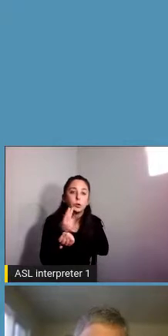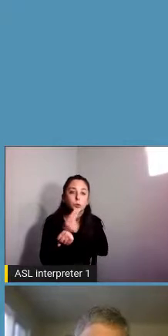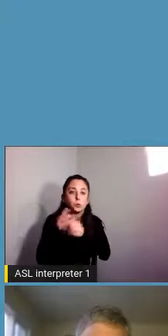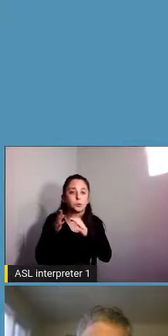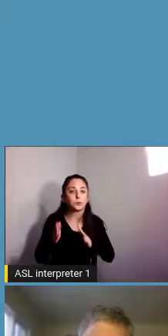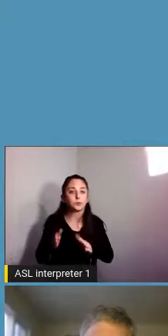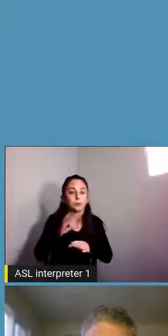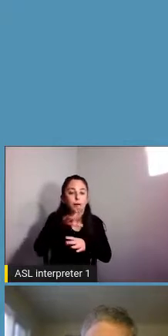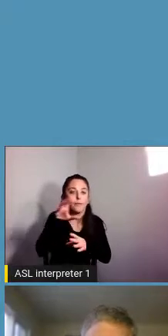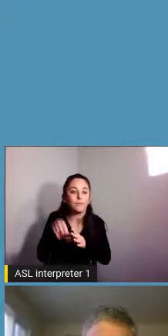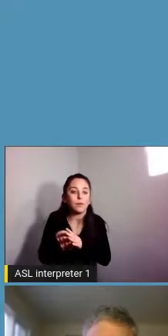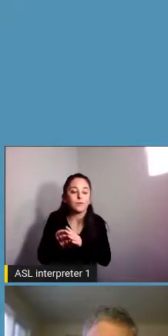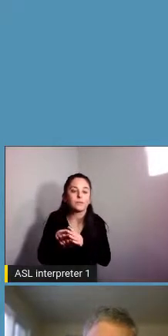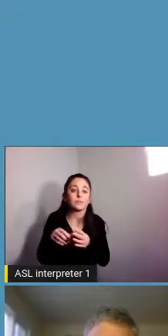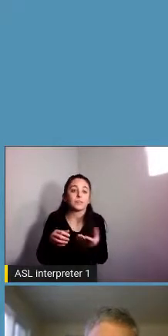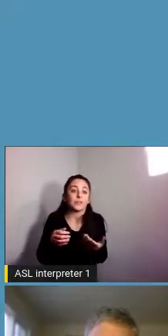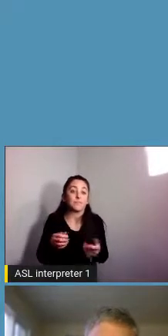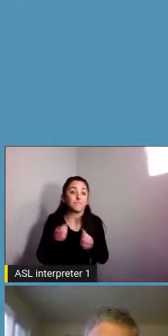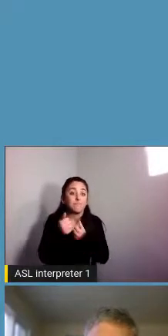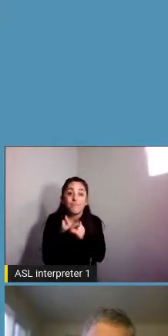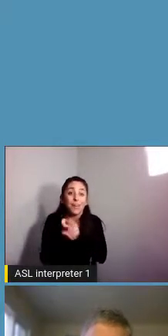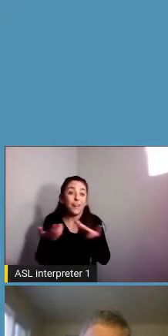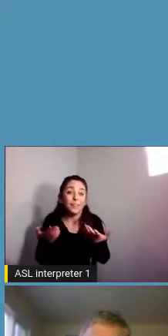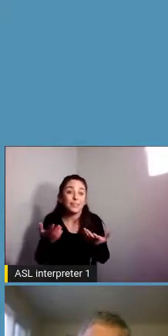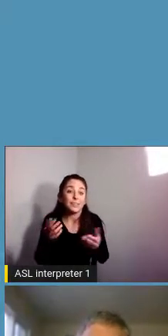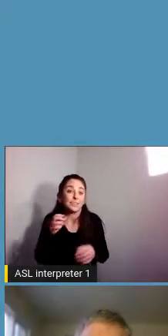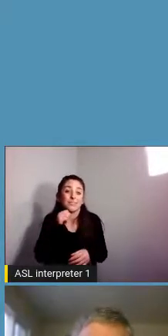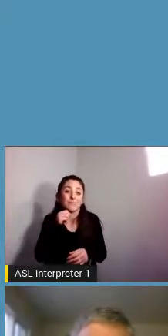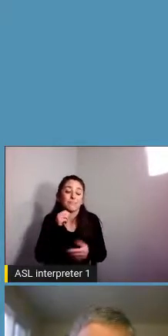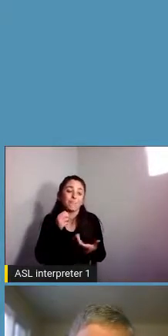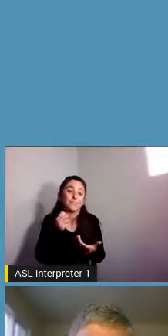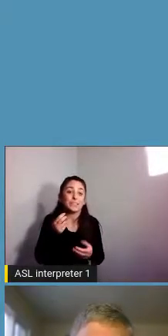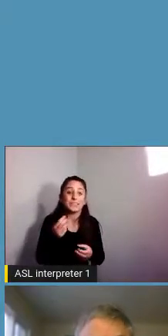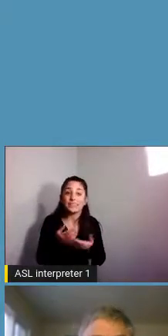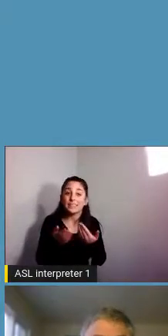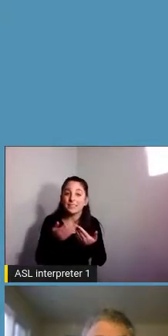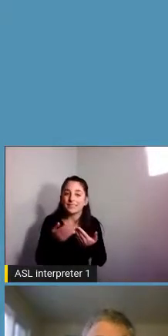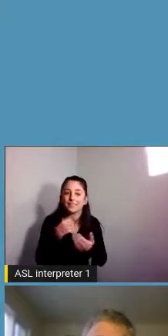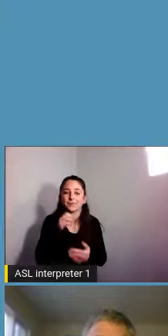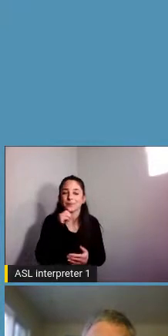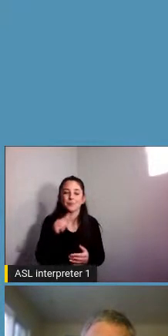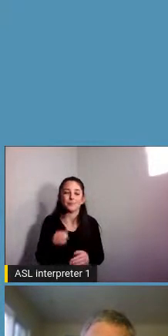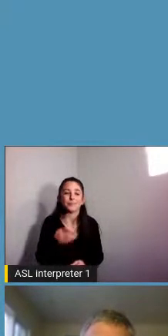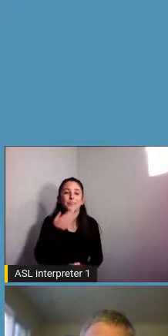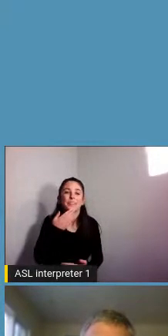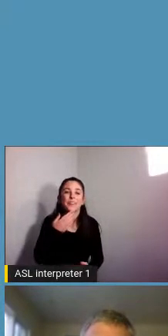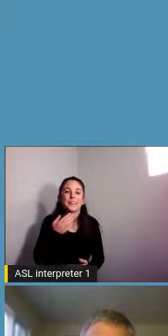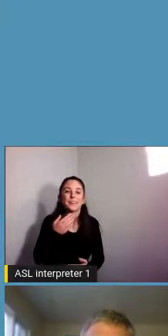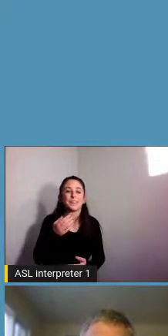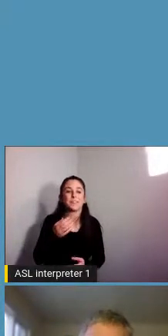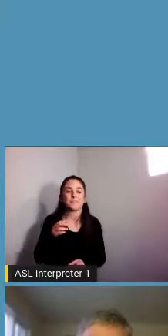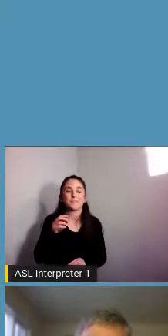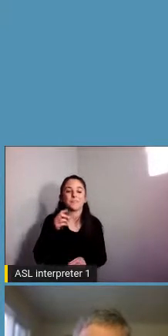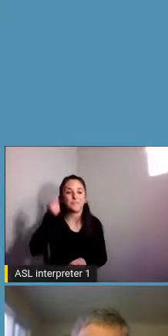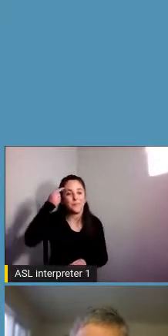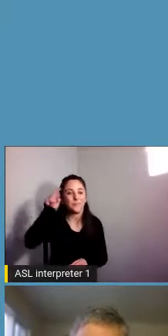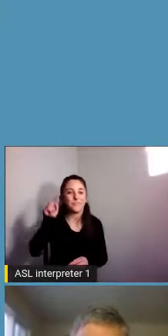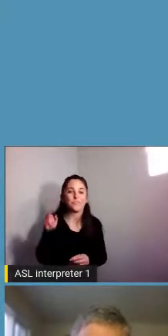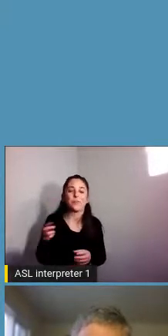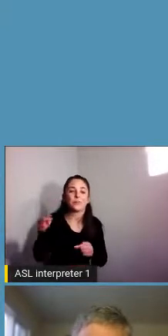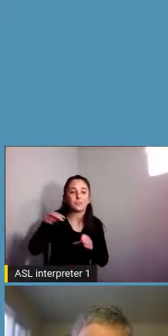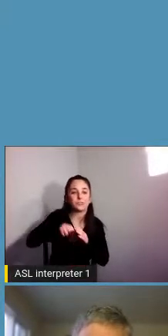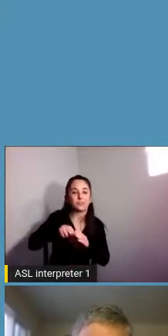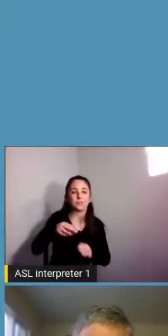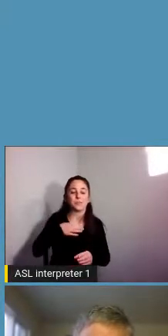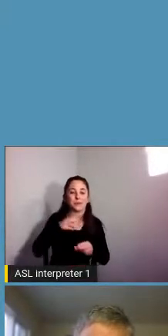and it really matters what you're trying to accomplish. Thank you for watching, and I'm Harry Abramson from